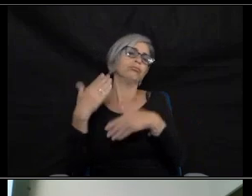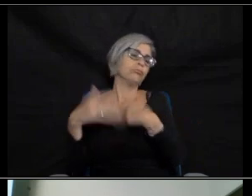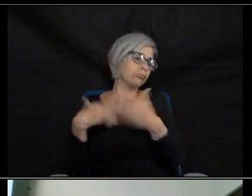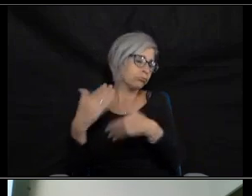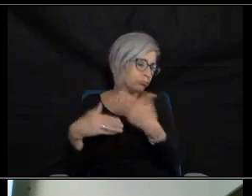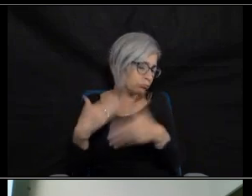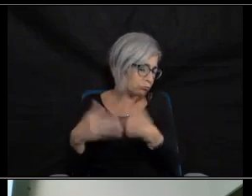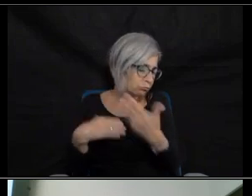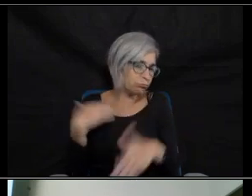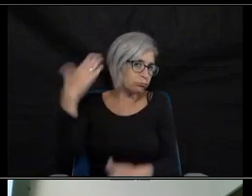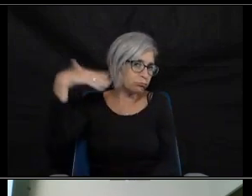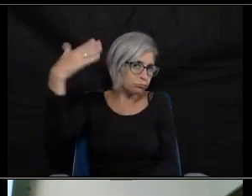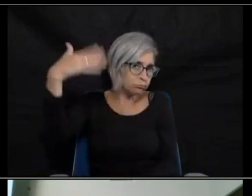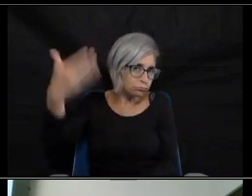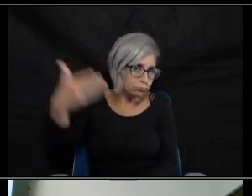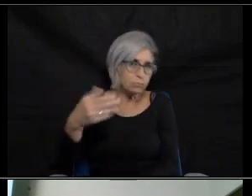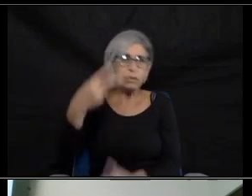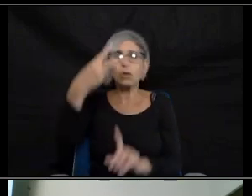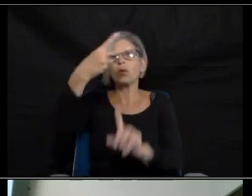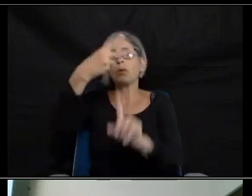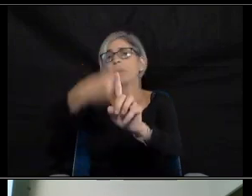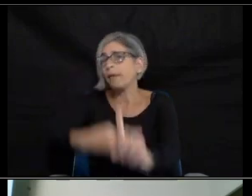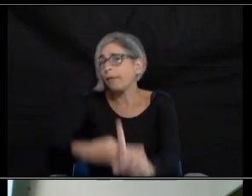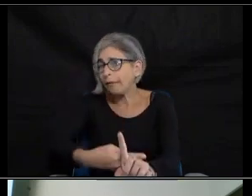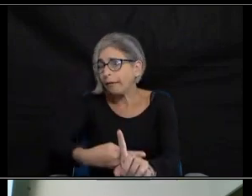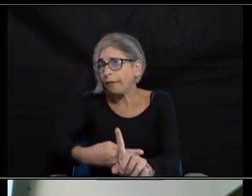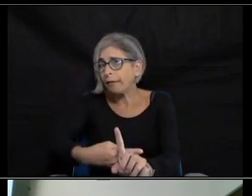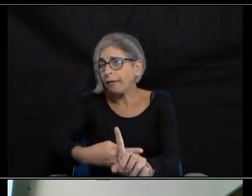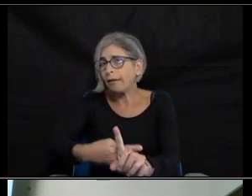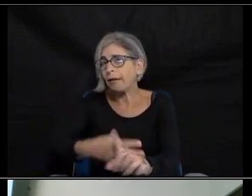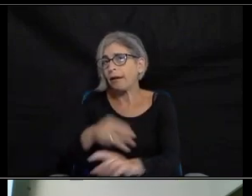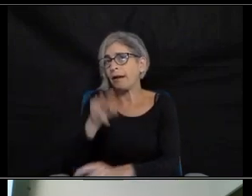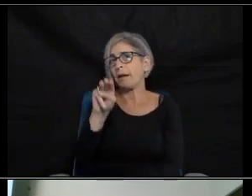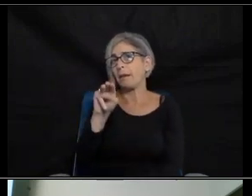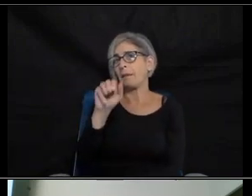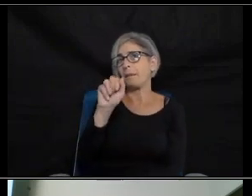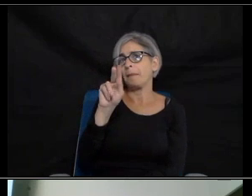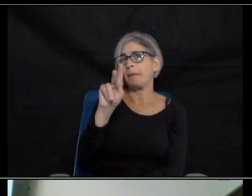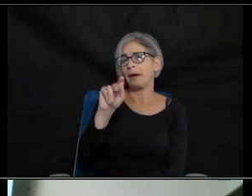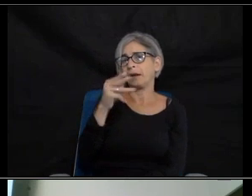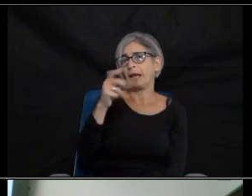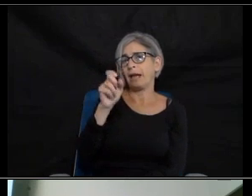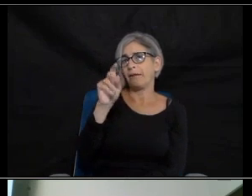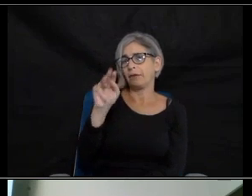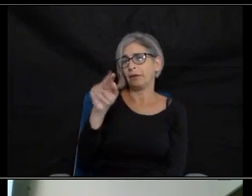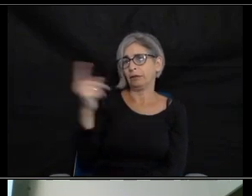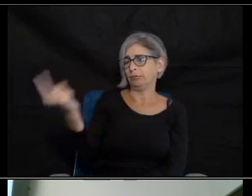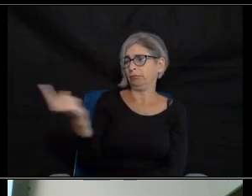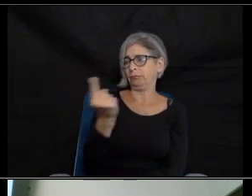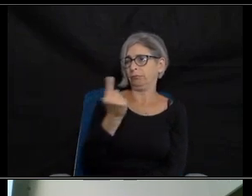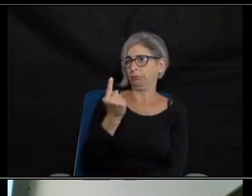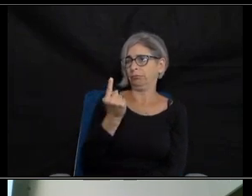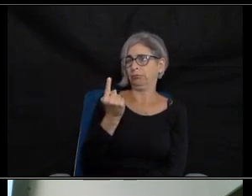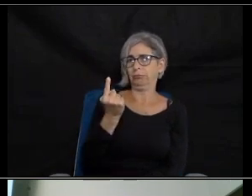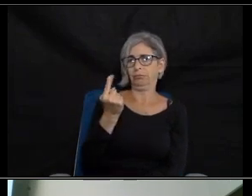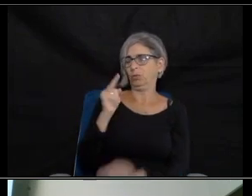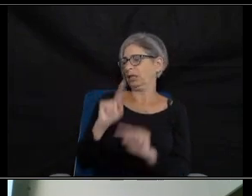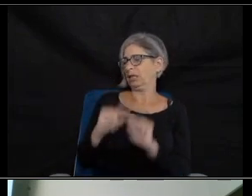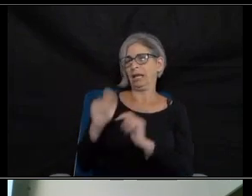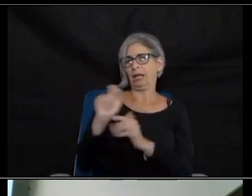and after about 2 months of that, Mark Heffron comes to me and he says, we can't underwrite